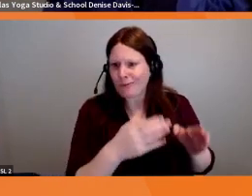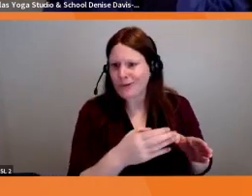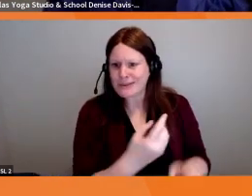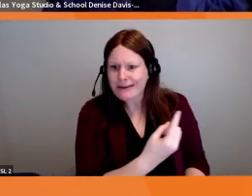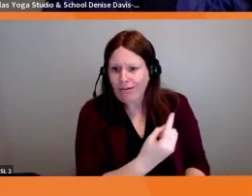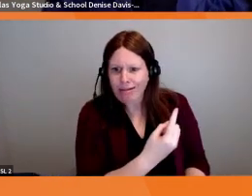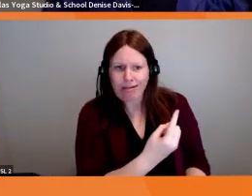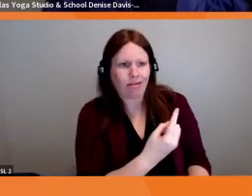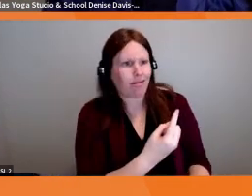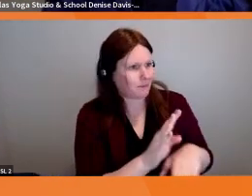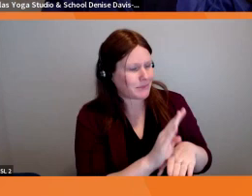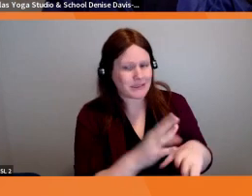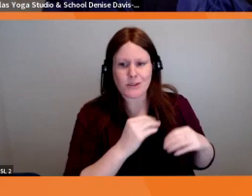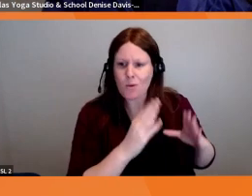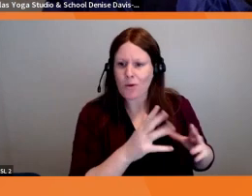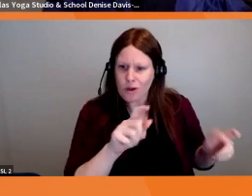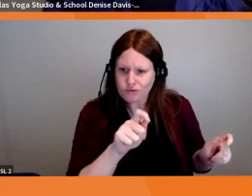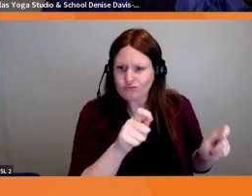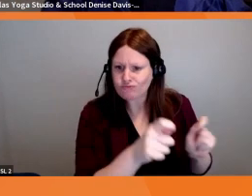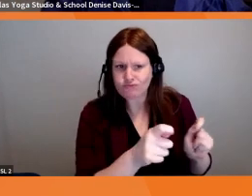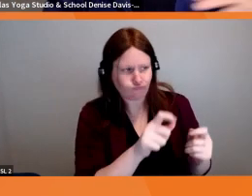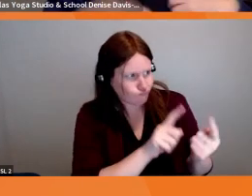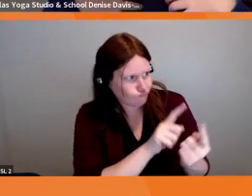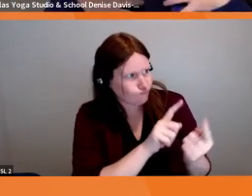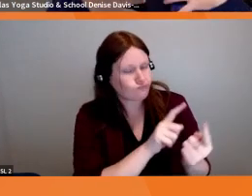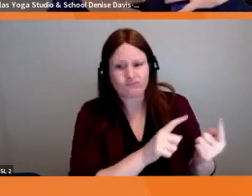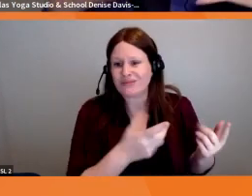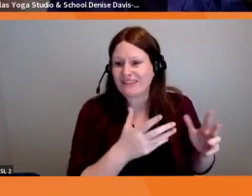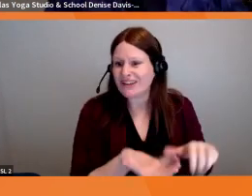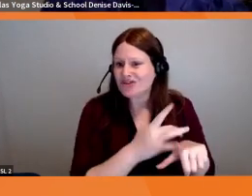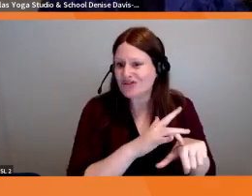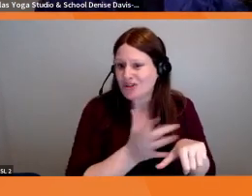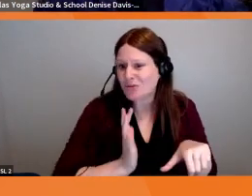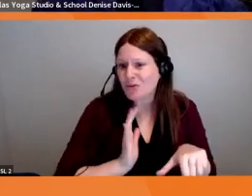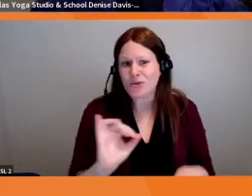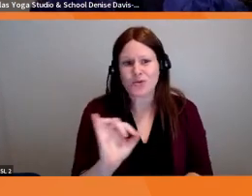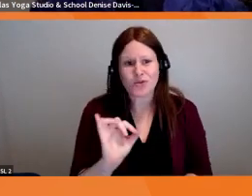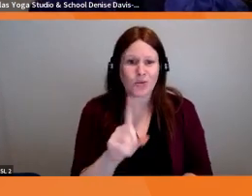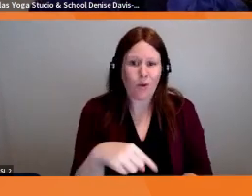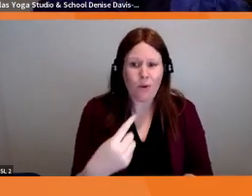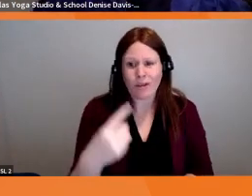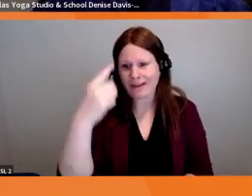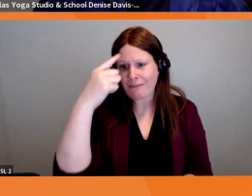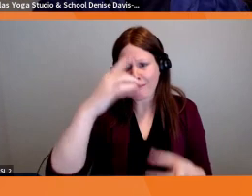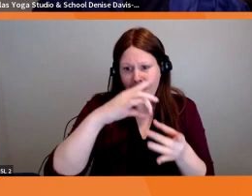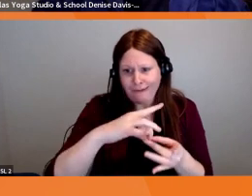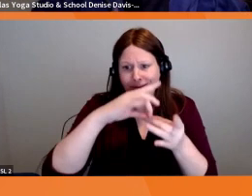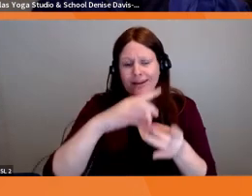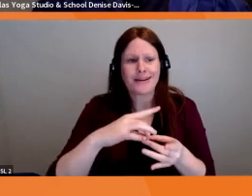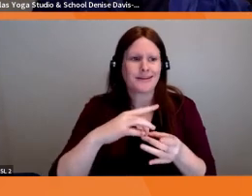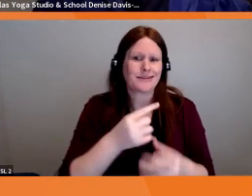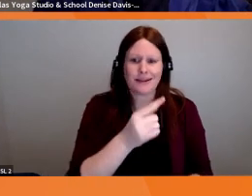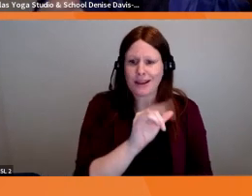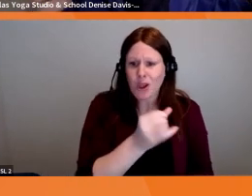some changes, right? And there's lots of different things out there. It's not just yoga, meditation, and mindfulness, but there's so many